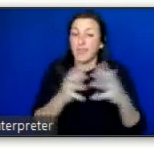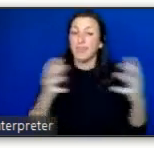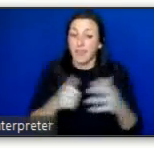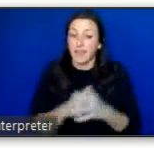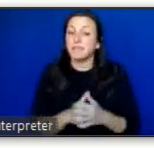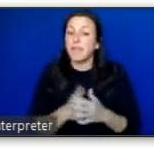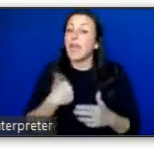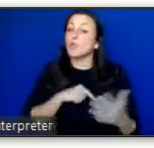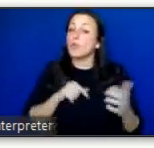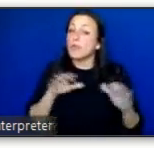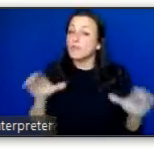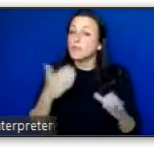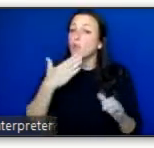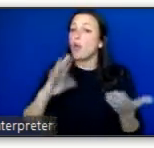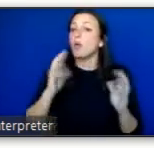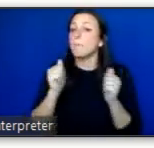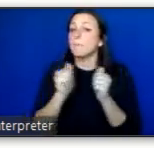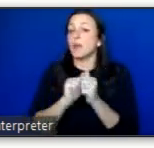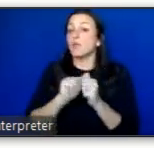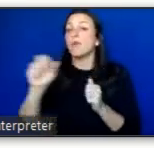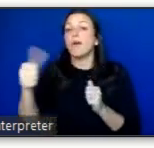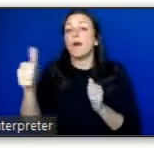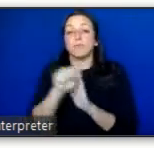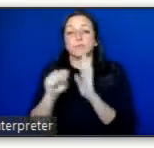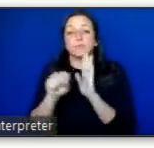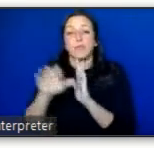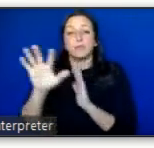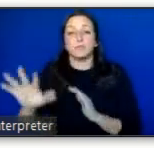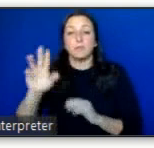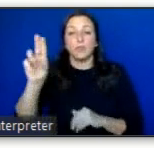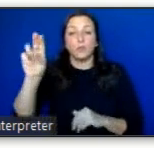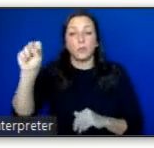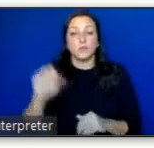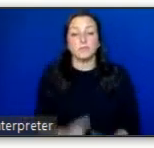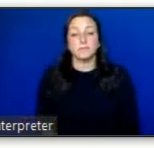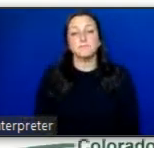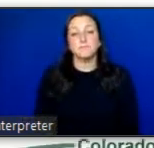well compared to the rest of the US for case data. Next slide.